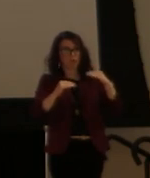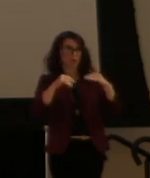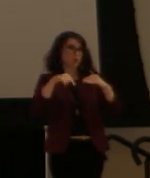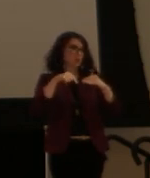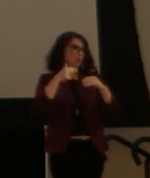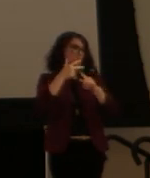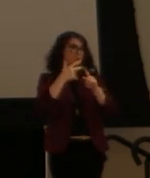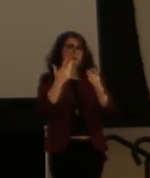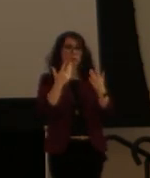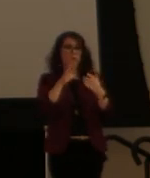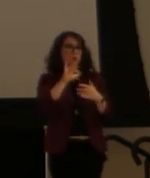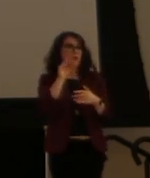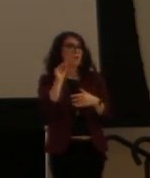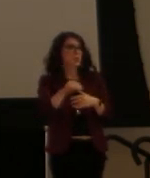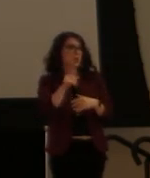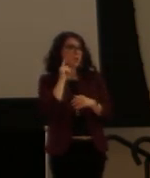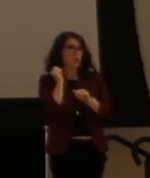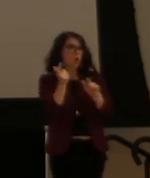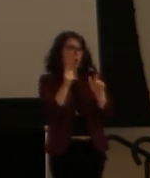states.